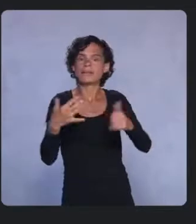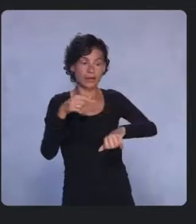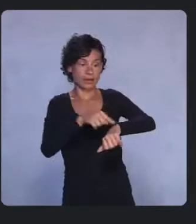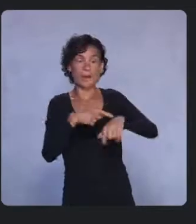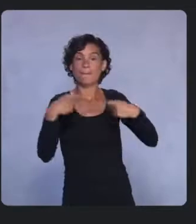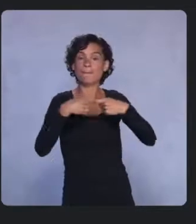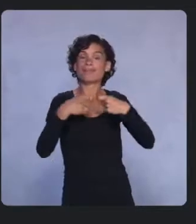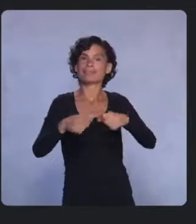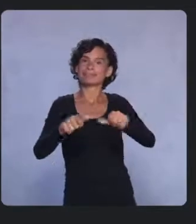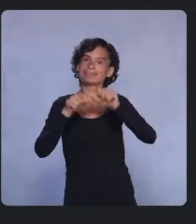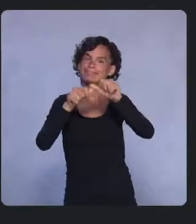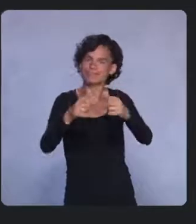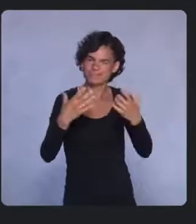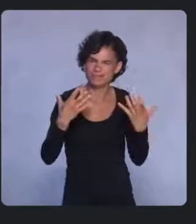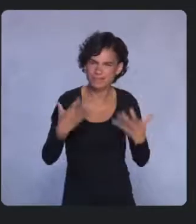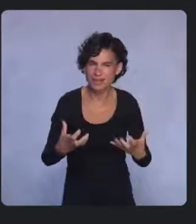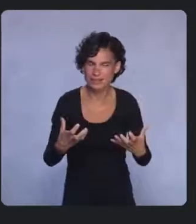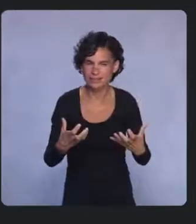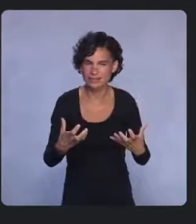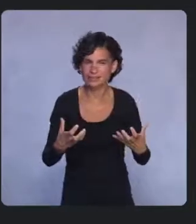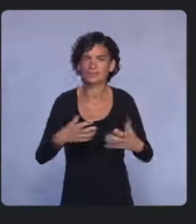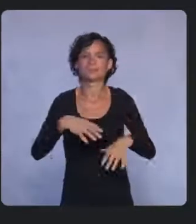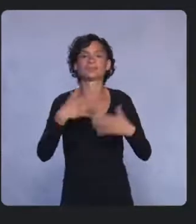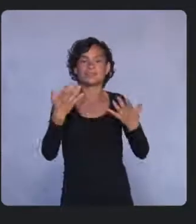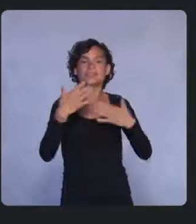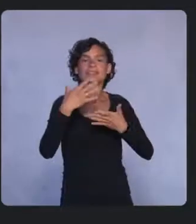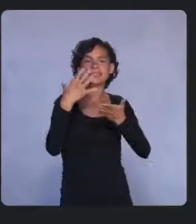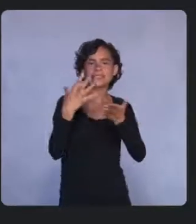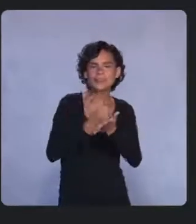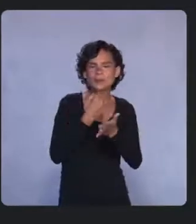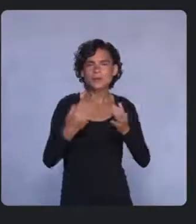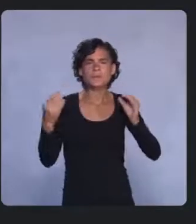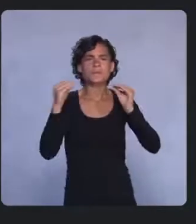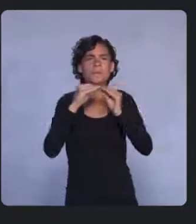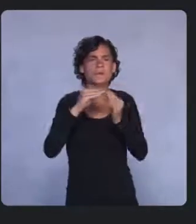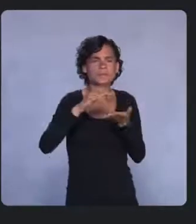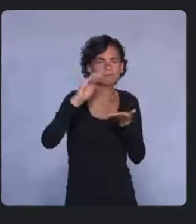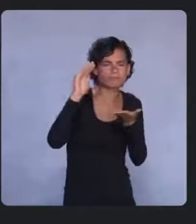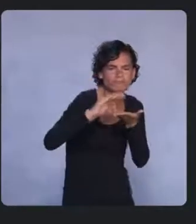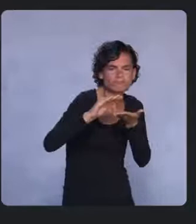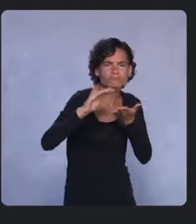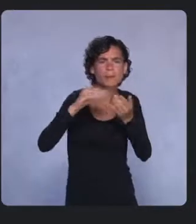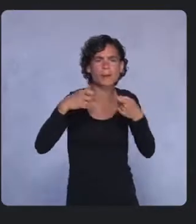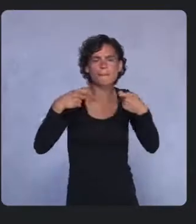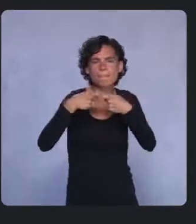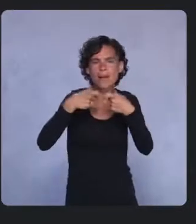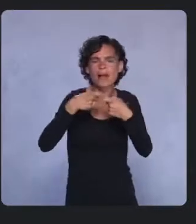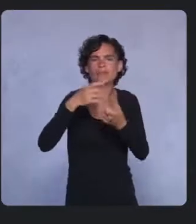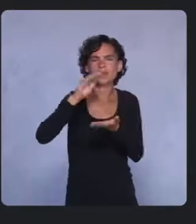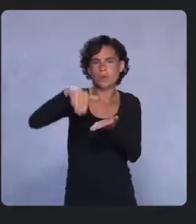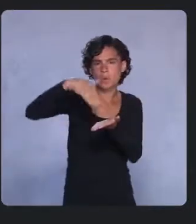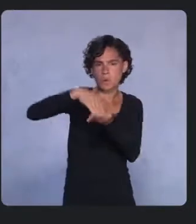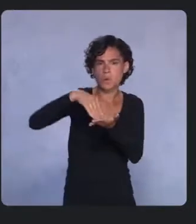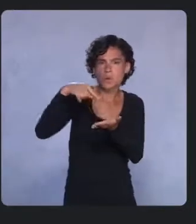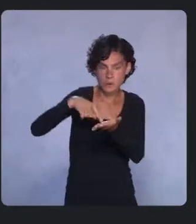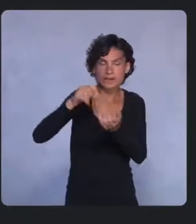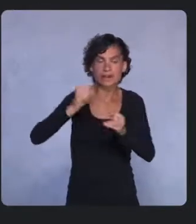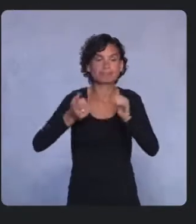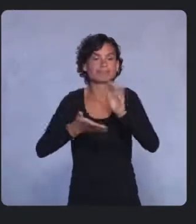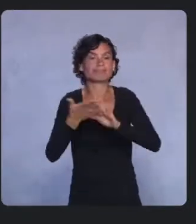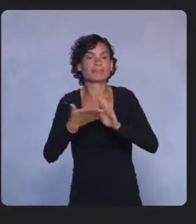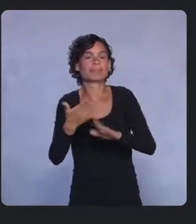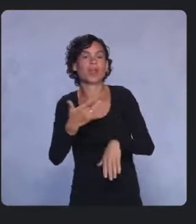life. By taking advantage of smaller, lower power cores, we can do things like run the heart rate sensor